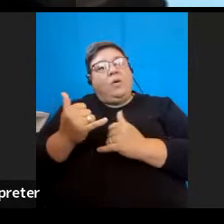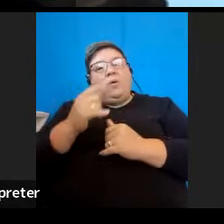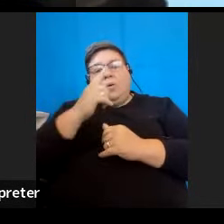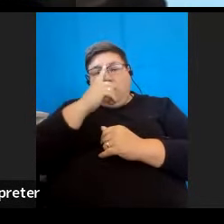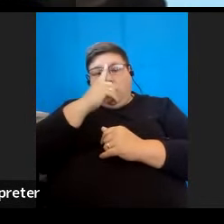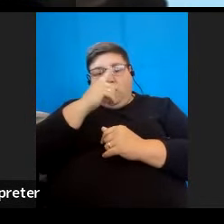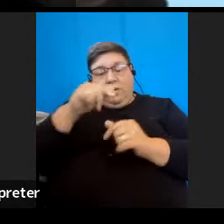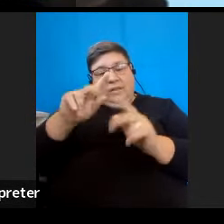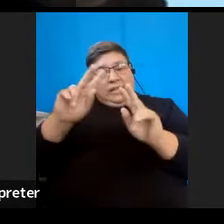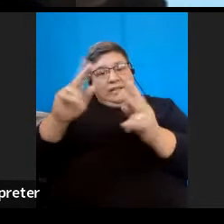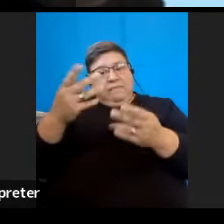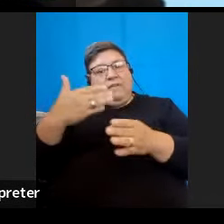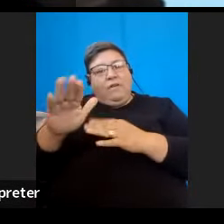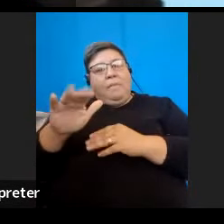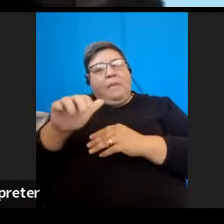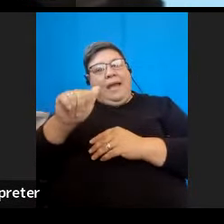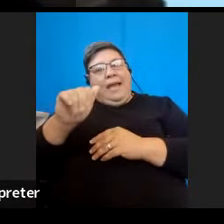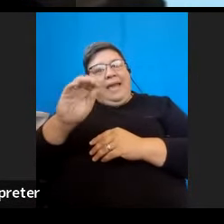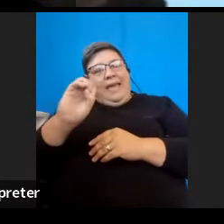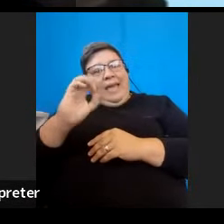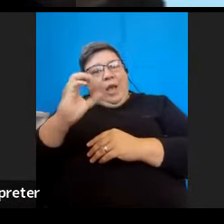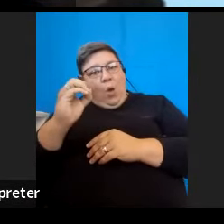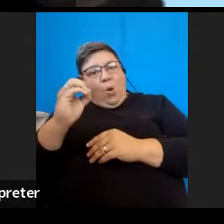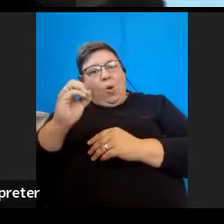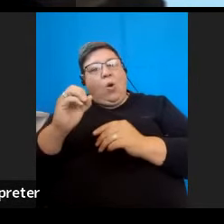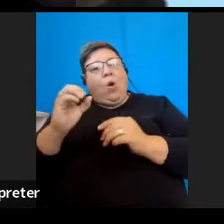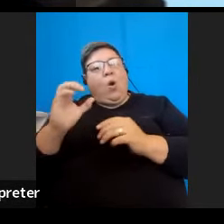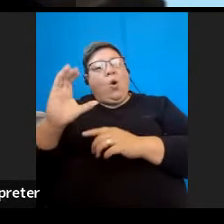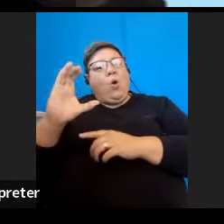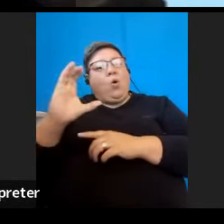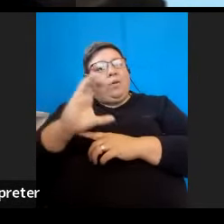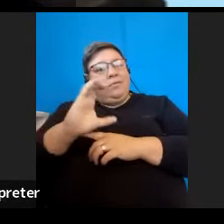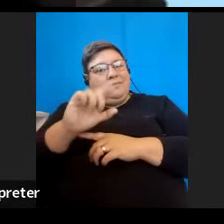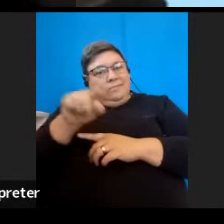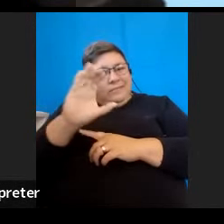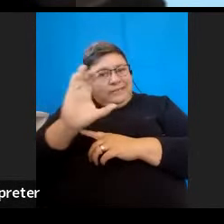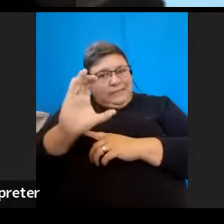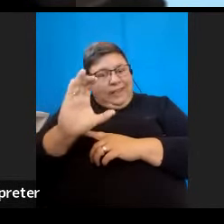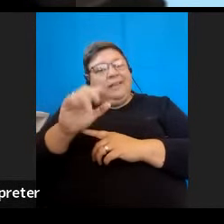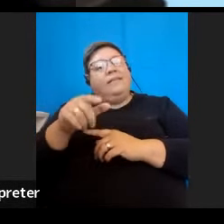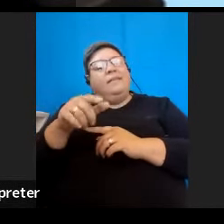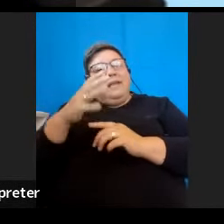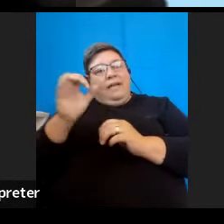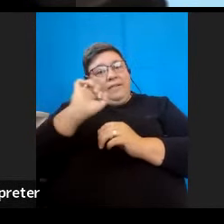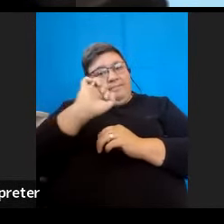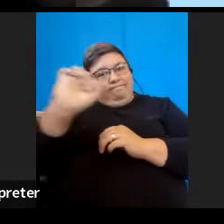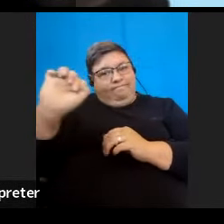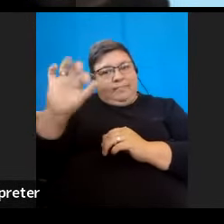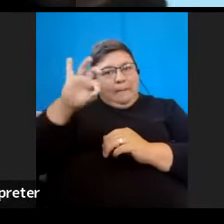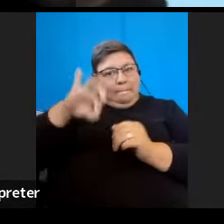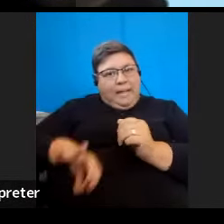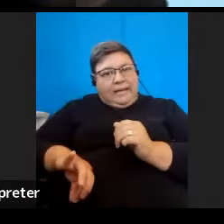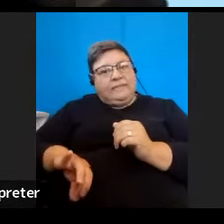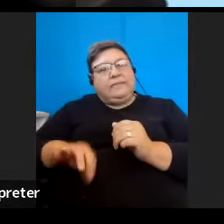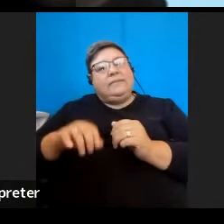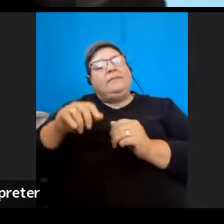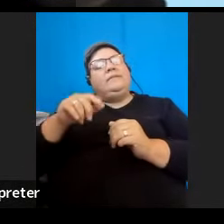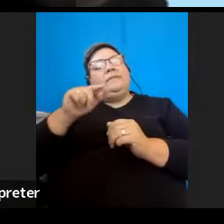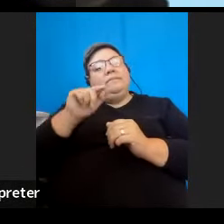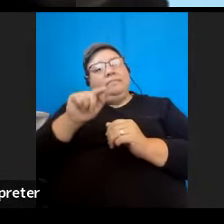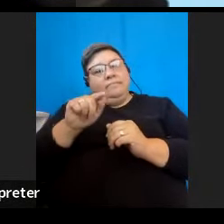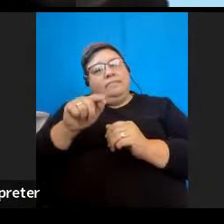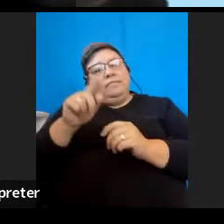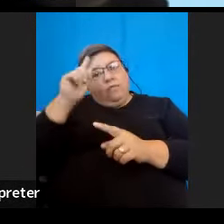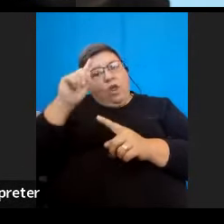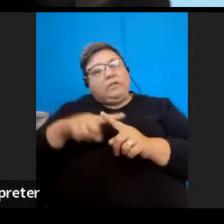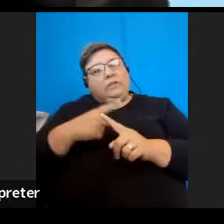AEO concept. In the AEO concept, there is then benefits. The benefits, for example, if